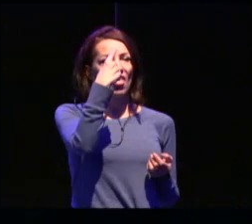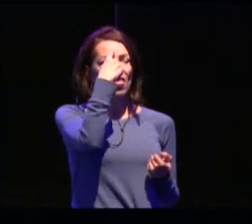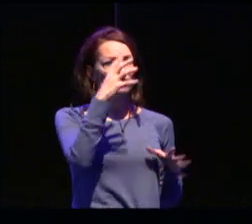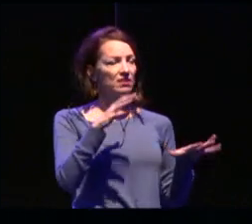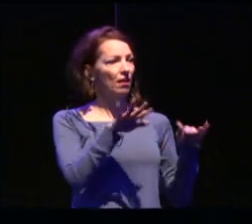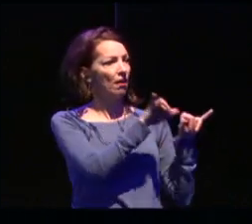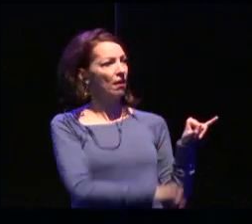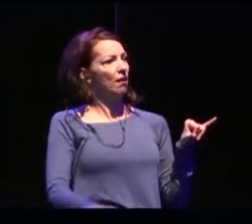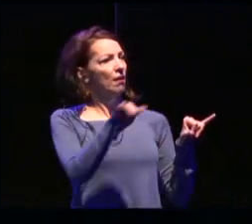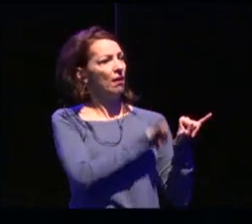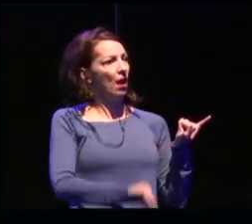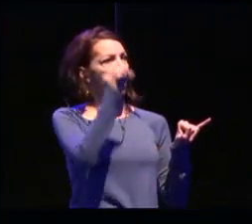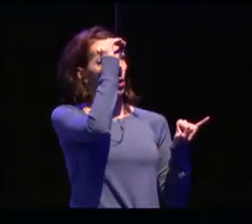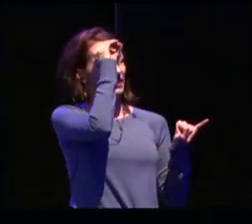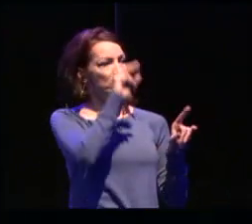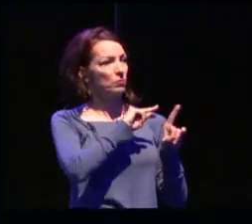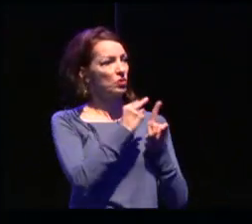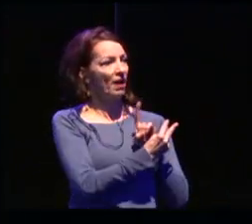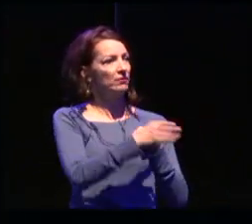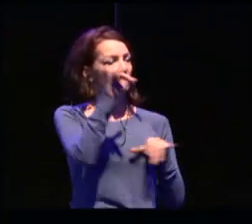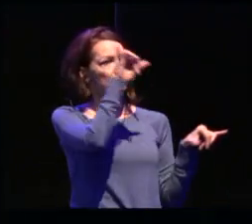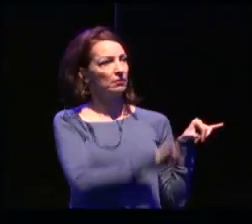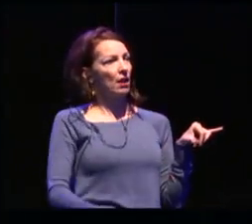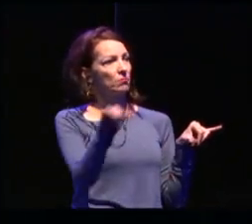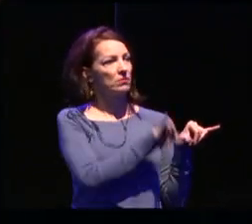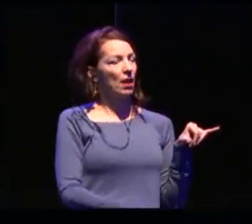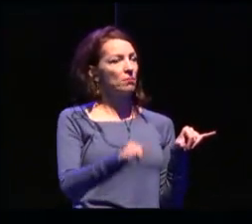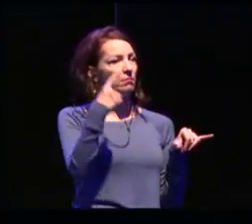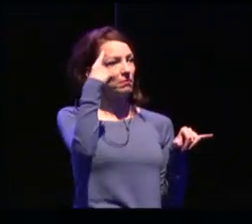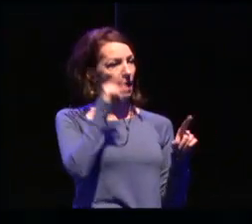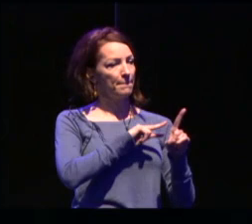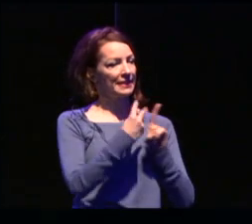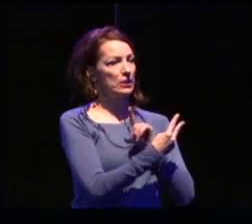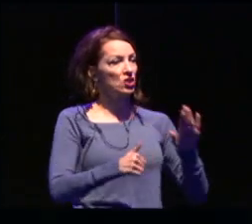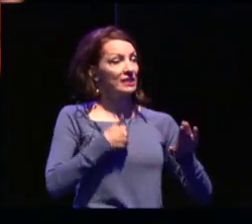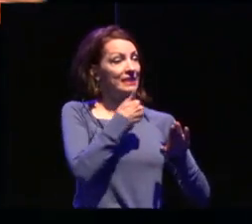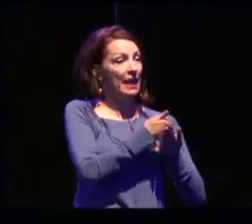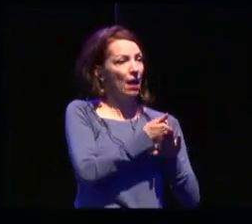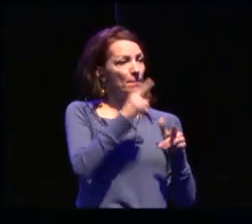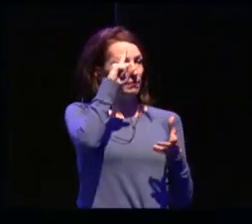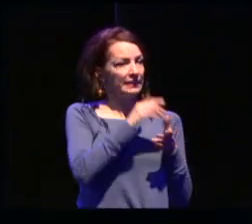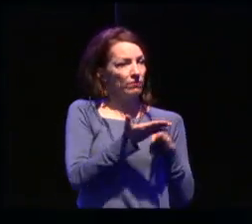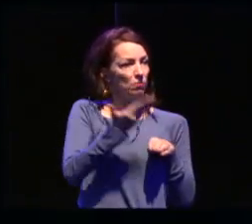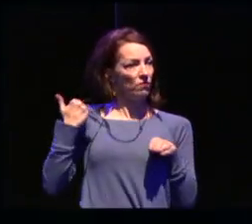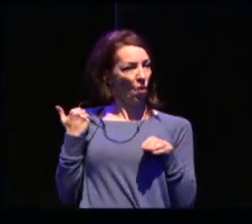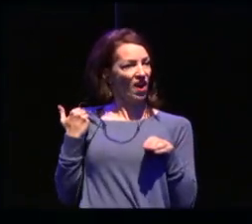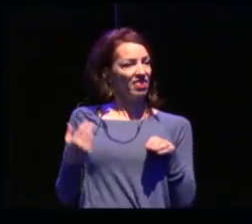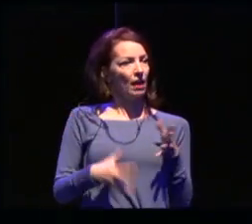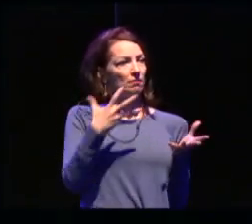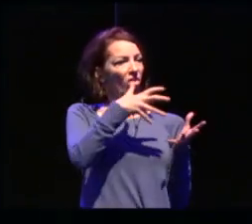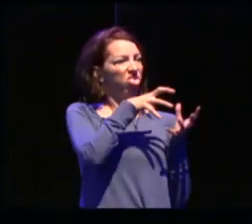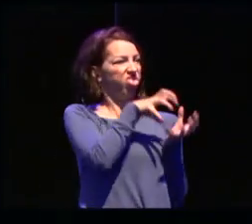forms, opinions, points of view, positionalities previously held that have condensed